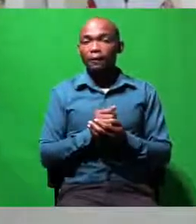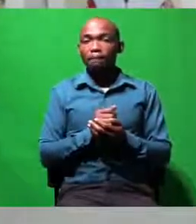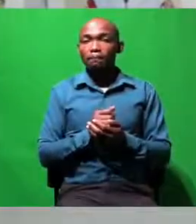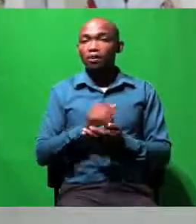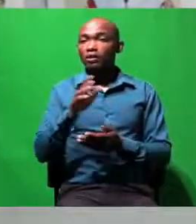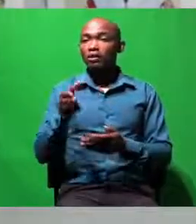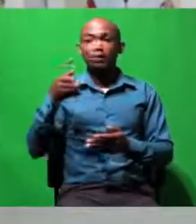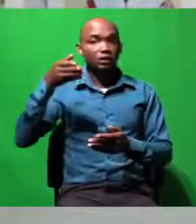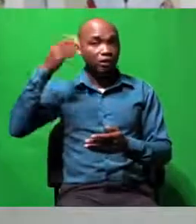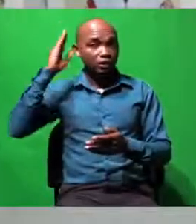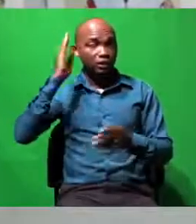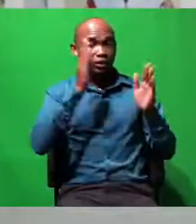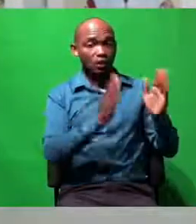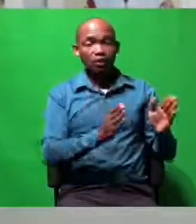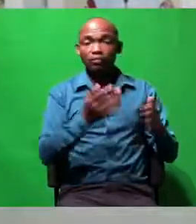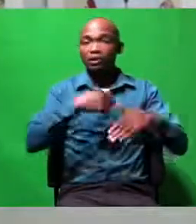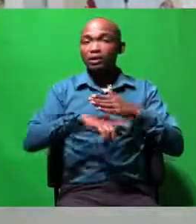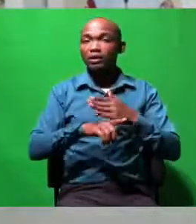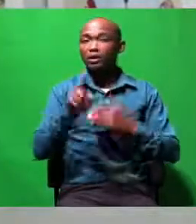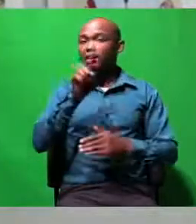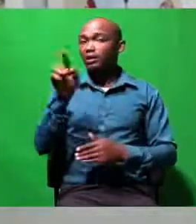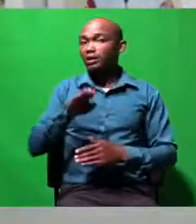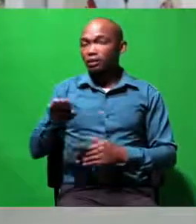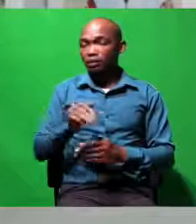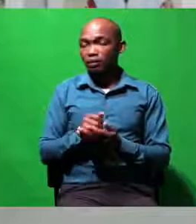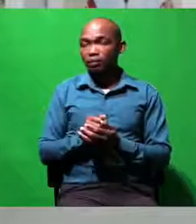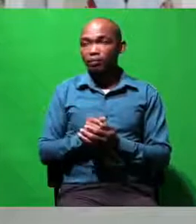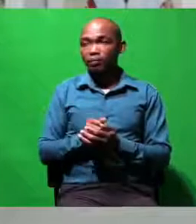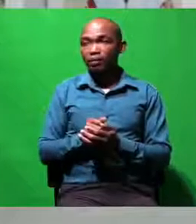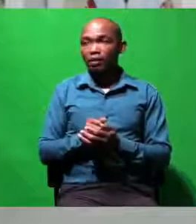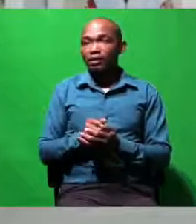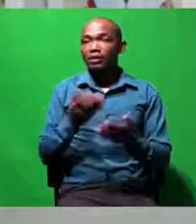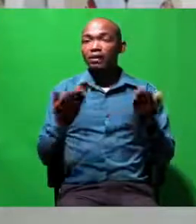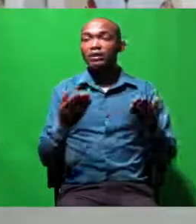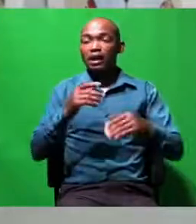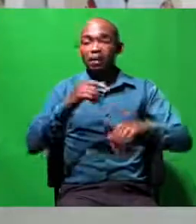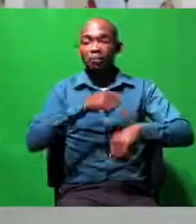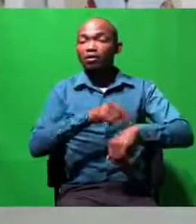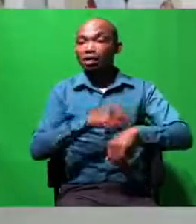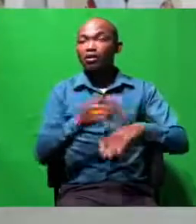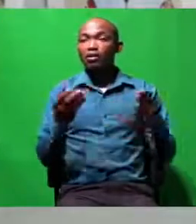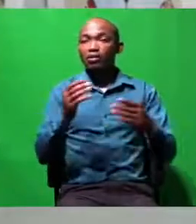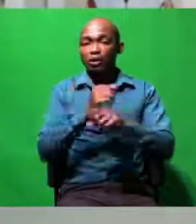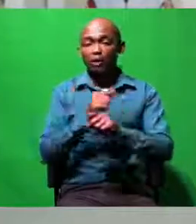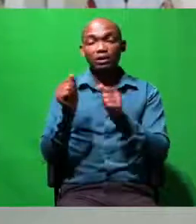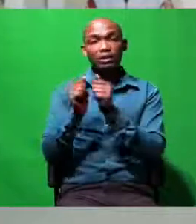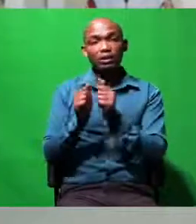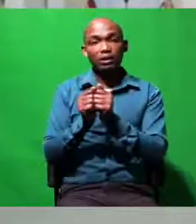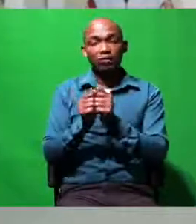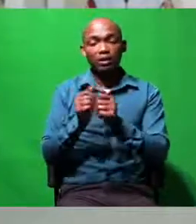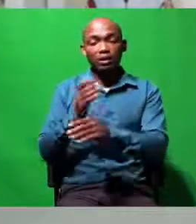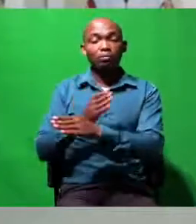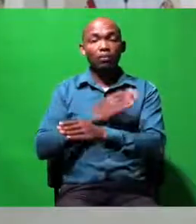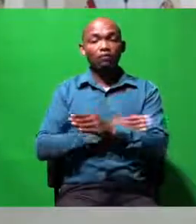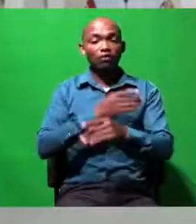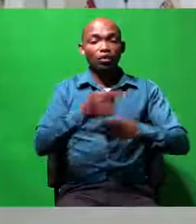central government of Zanzibar. I hope this time now you get some information about what I mean before going